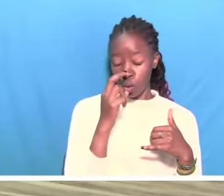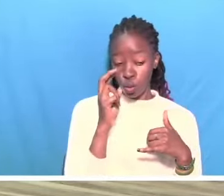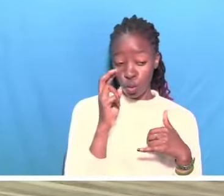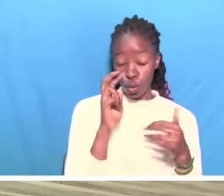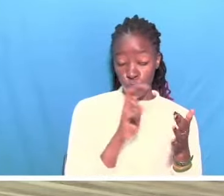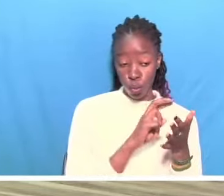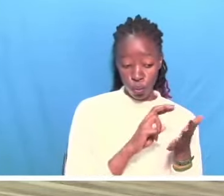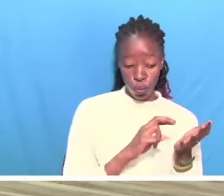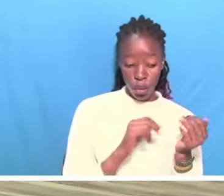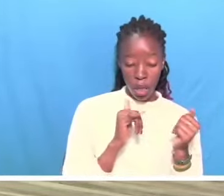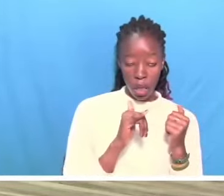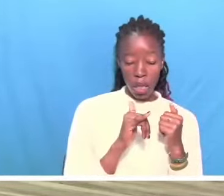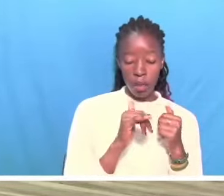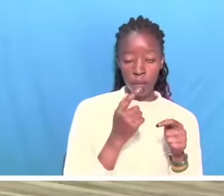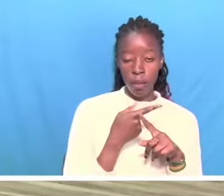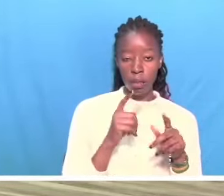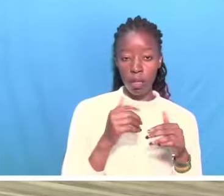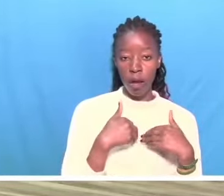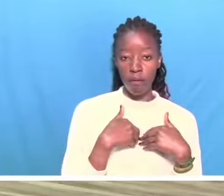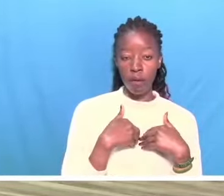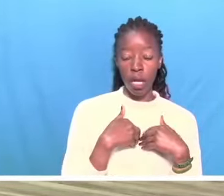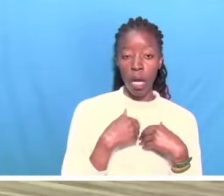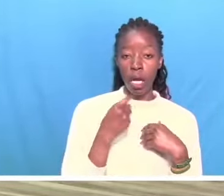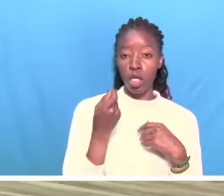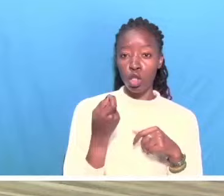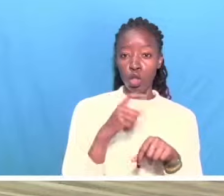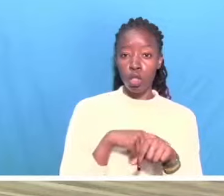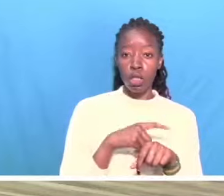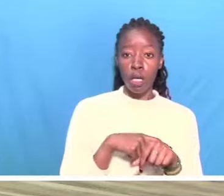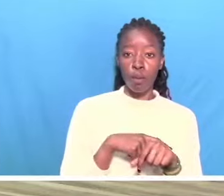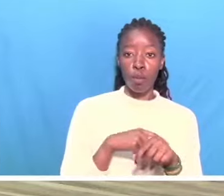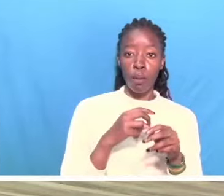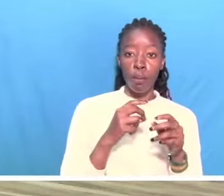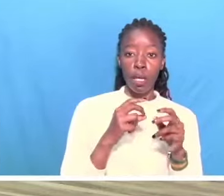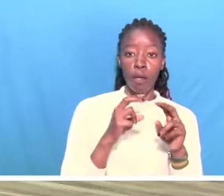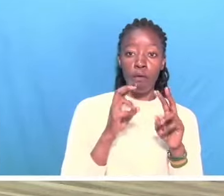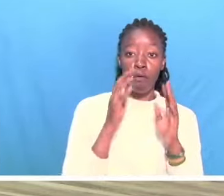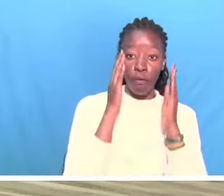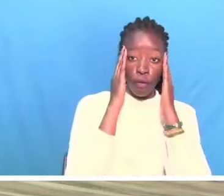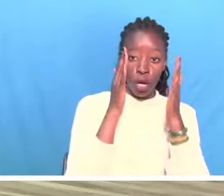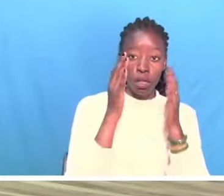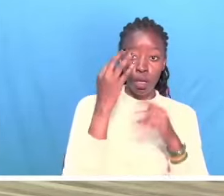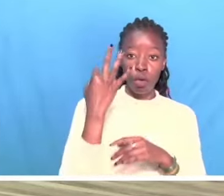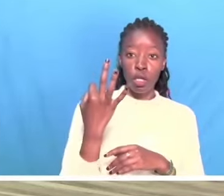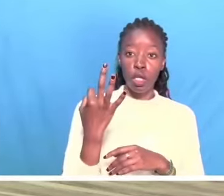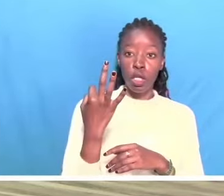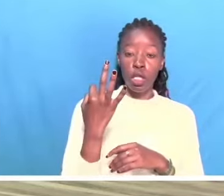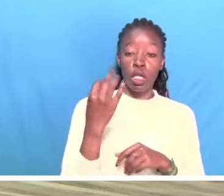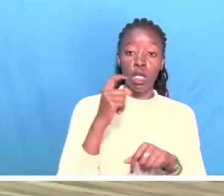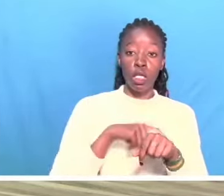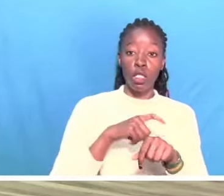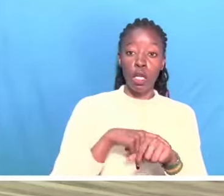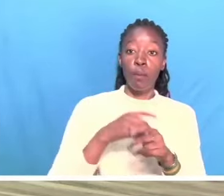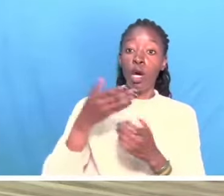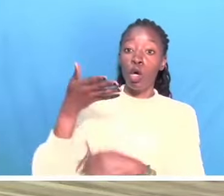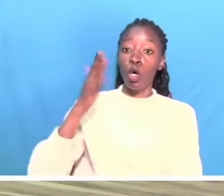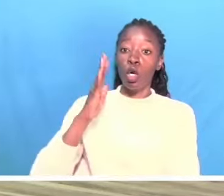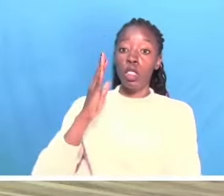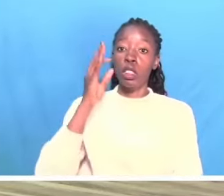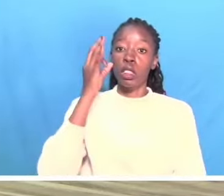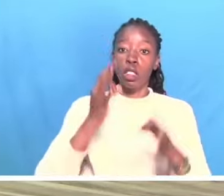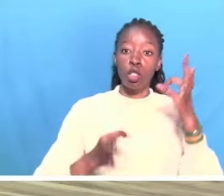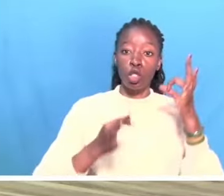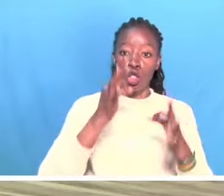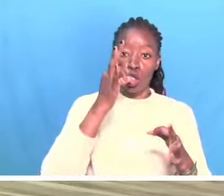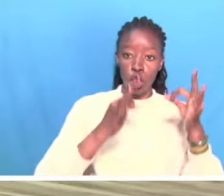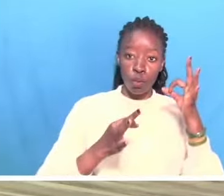but given our short time, I will be looking at three things. That is God's impartial judgment. And then the